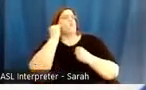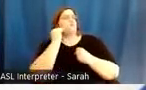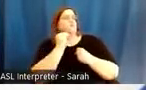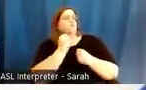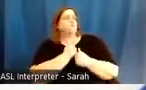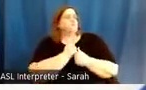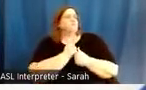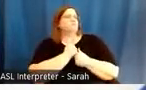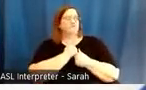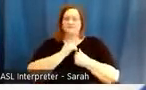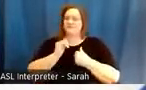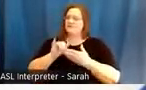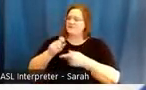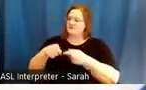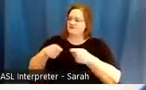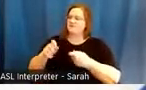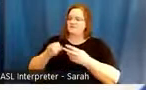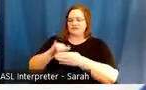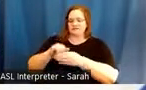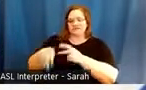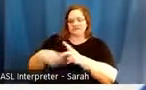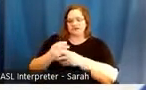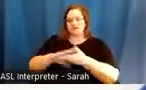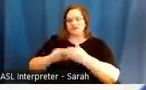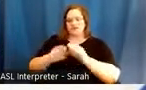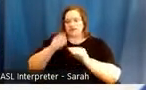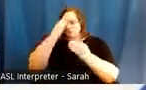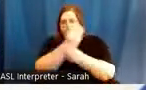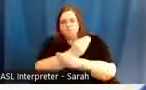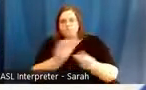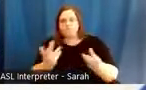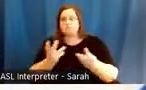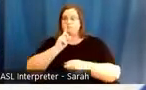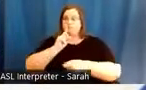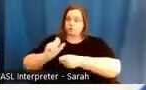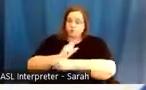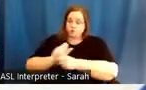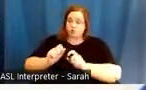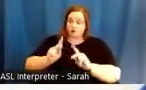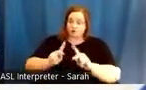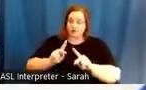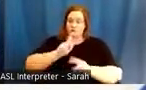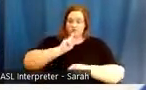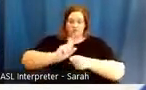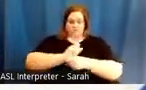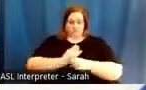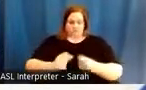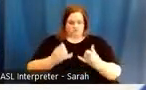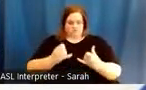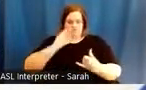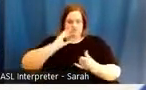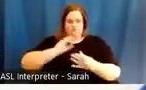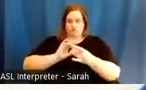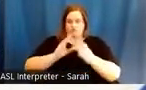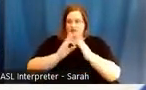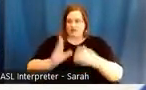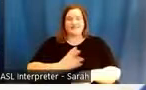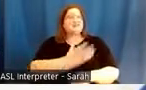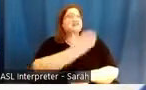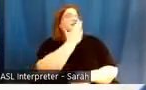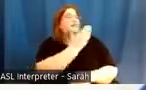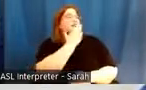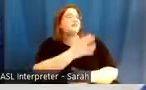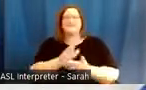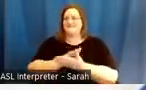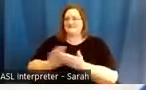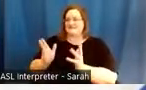the kind of story we need to hear, what real people in real time are facing around housing. All right, thank you, Kirsten. Nice to talk with